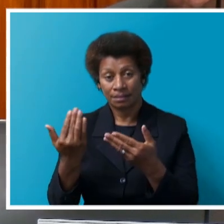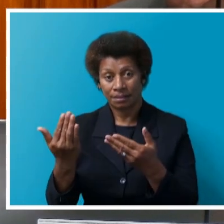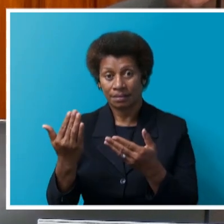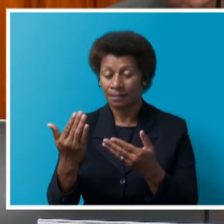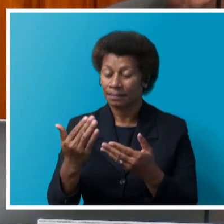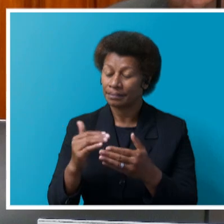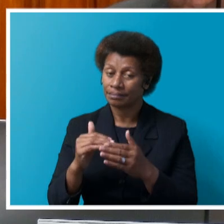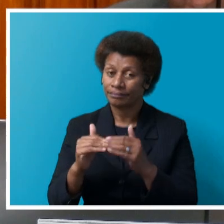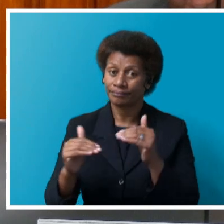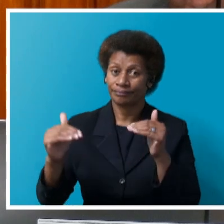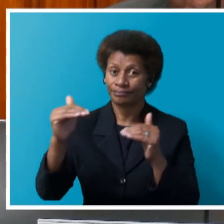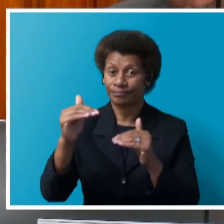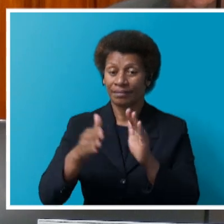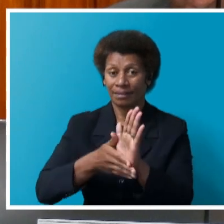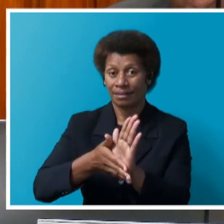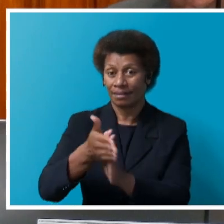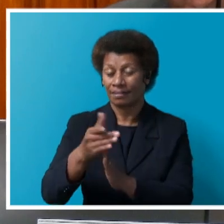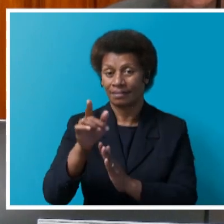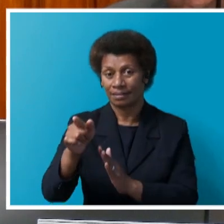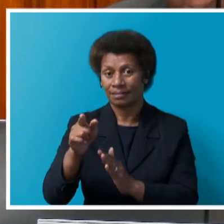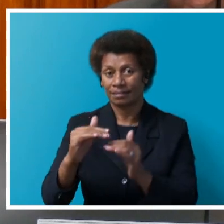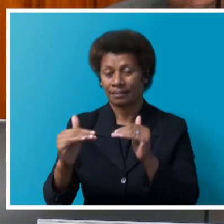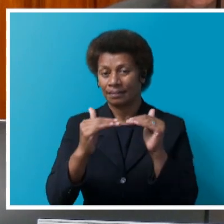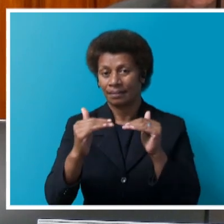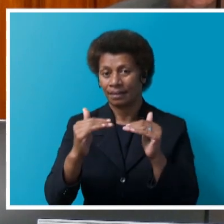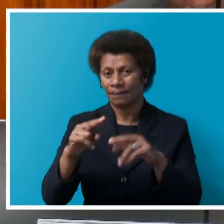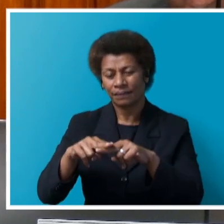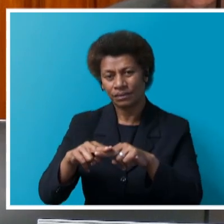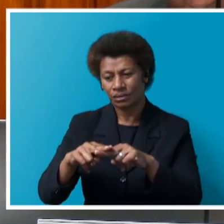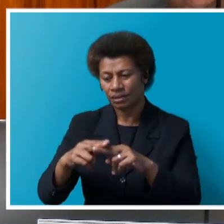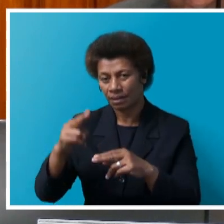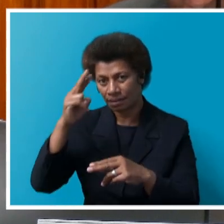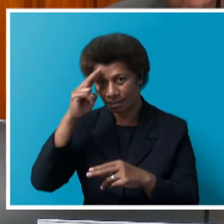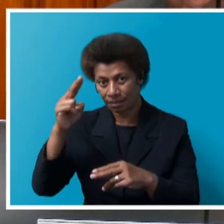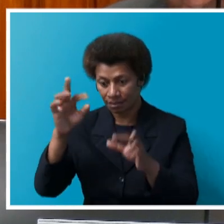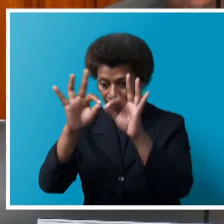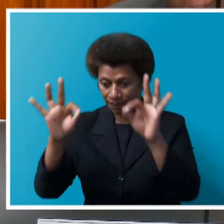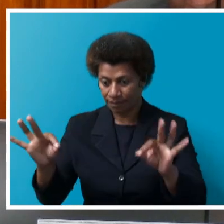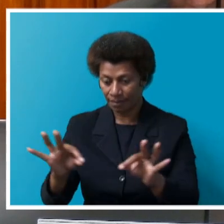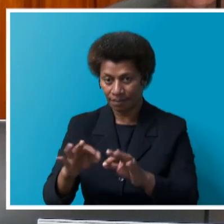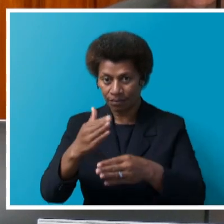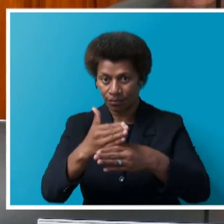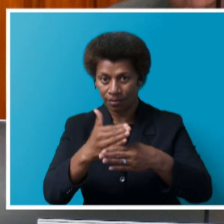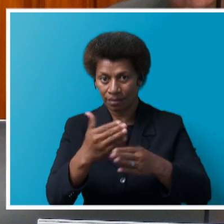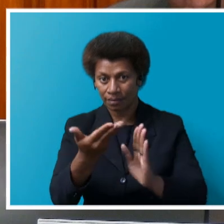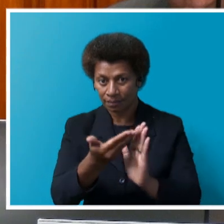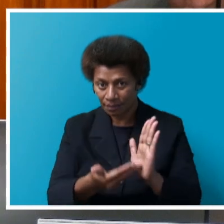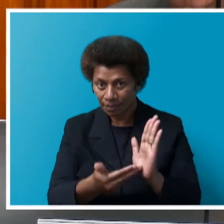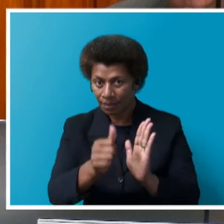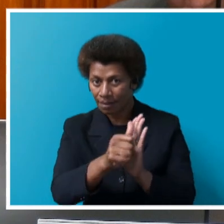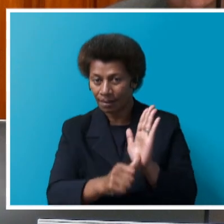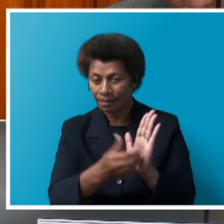forward in the maturity of Fiji's national framework for addressing climate change in the commencement of the Act.